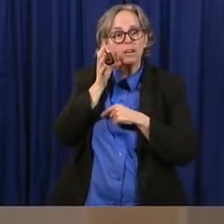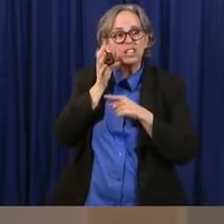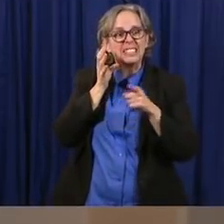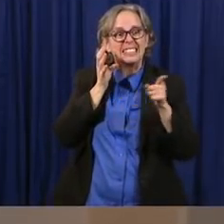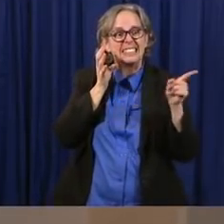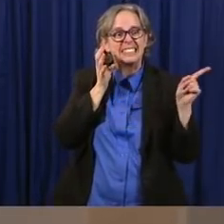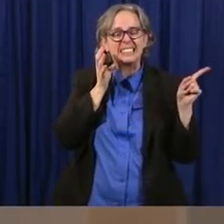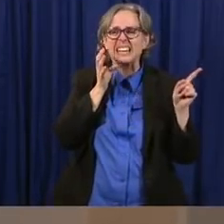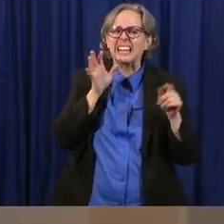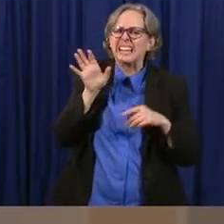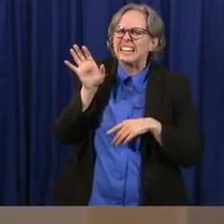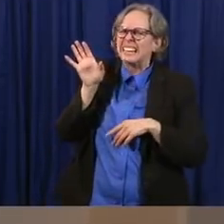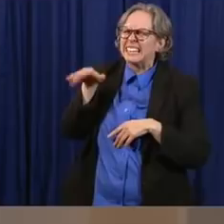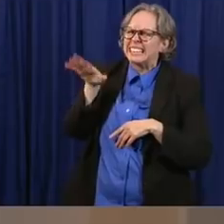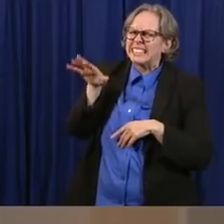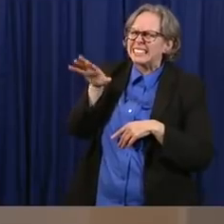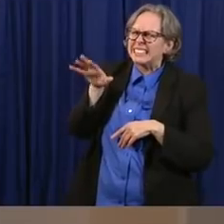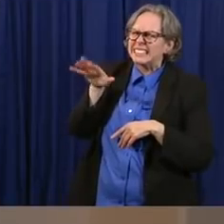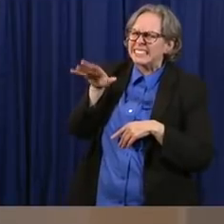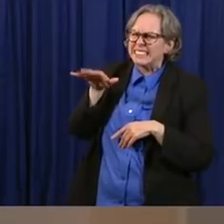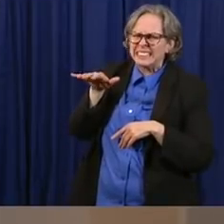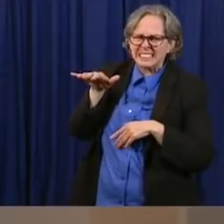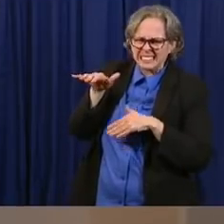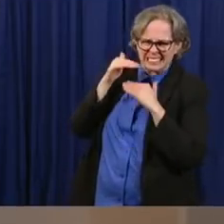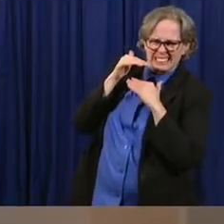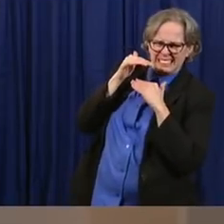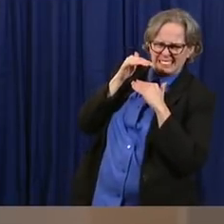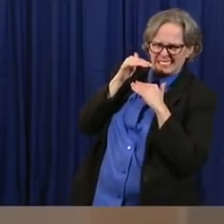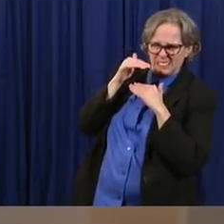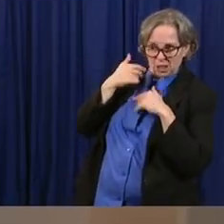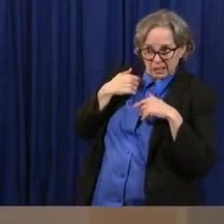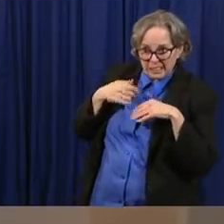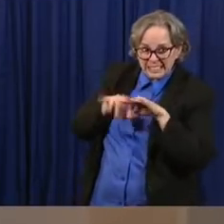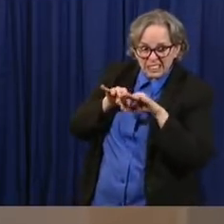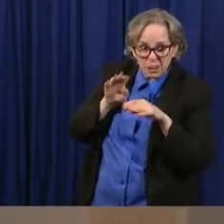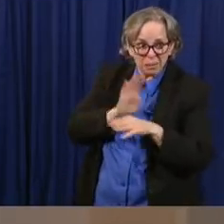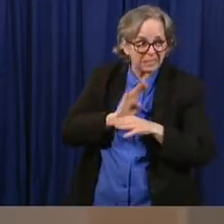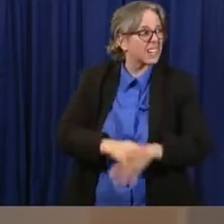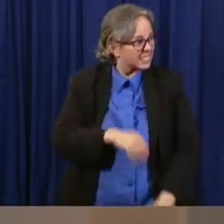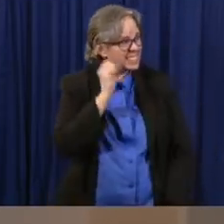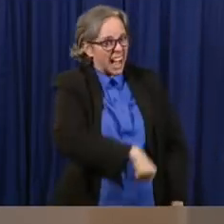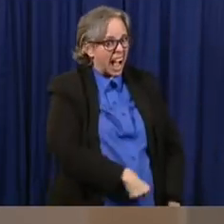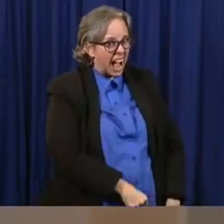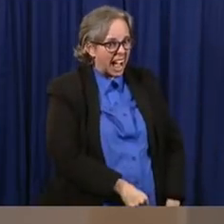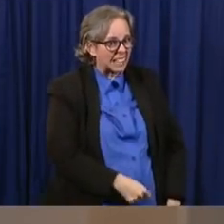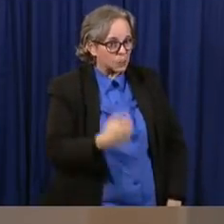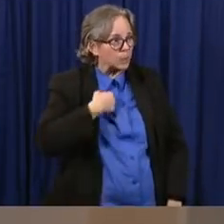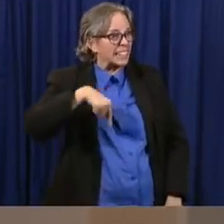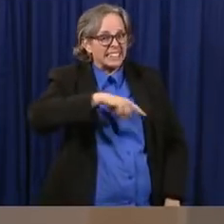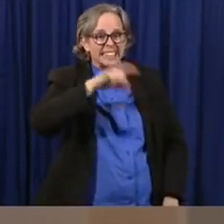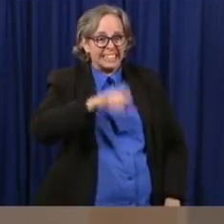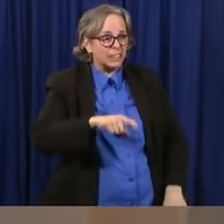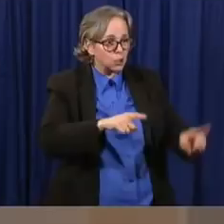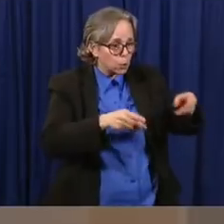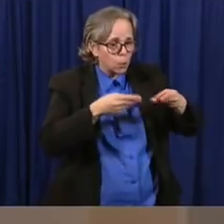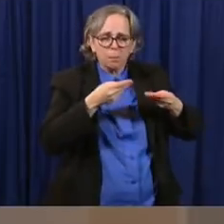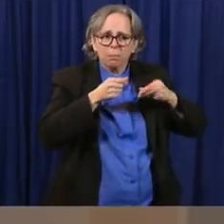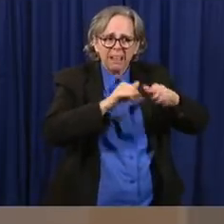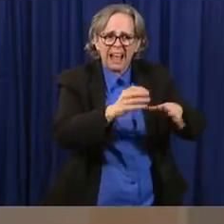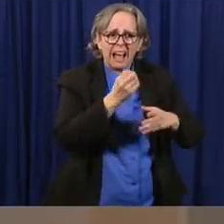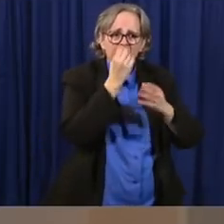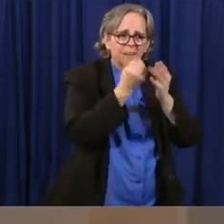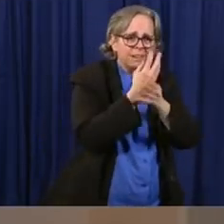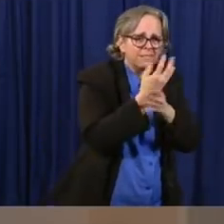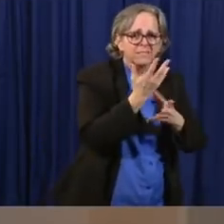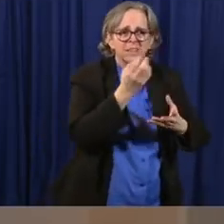list? Goodness, no. Farmers are essential. Yeah, we need you out there to plant your crops and to make sure that we